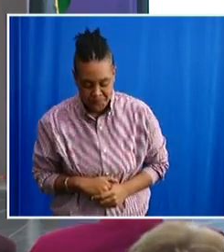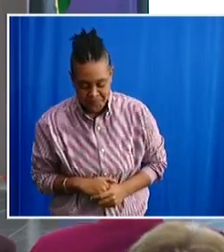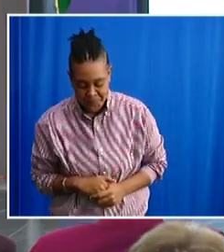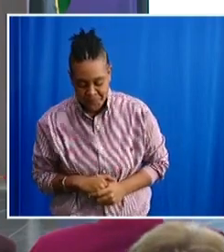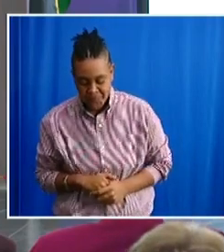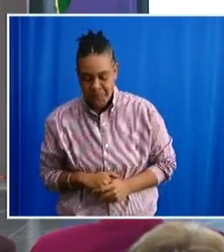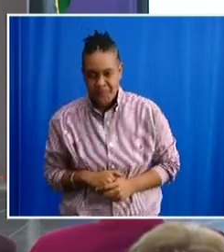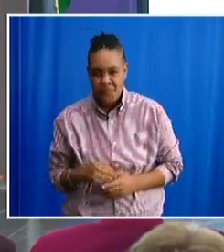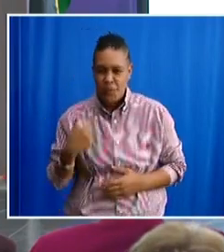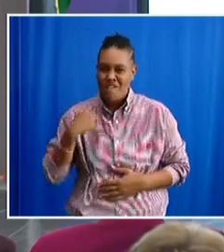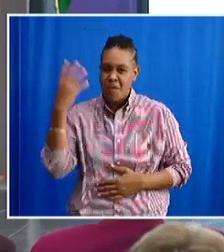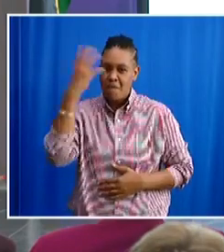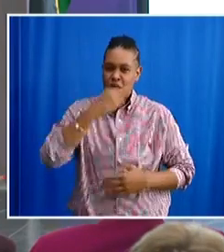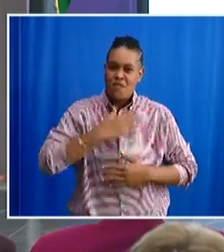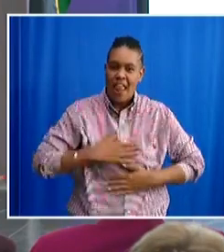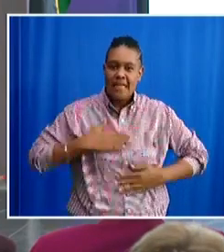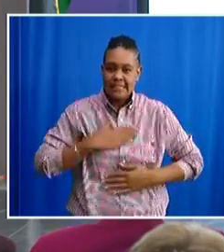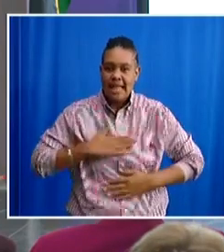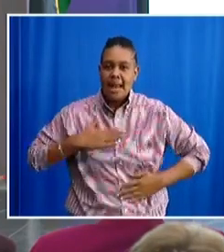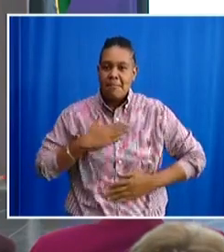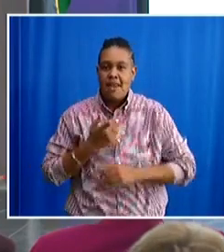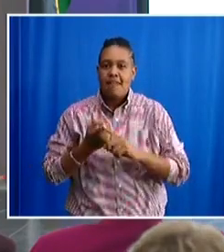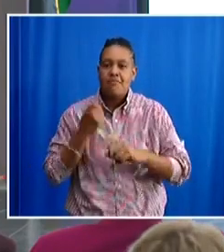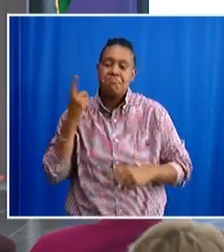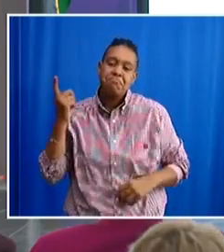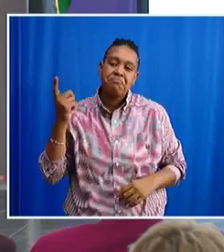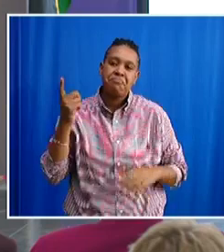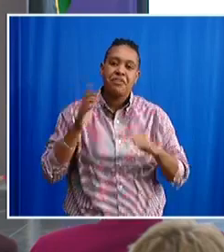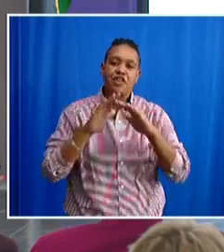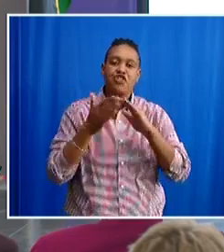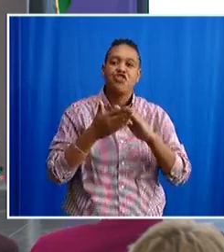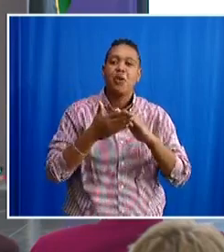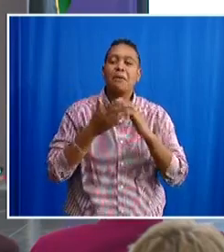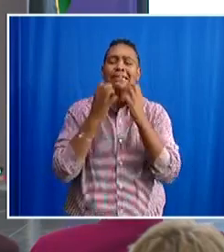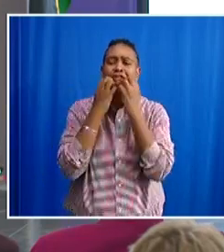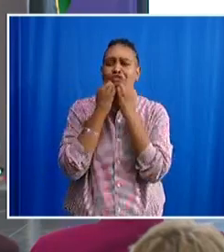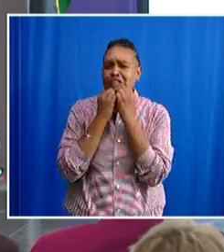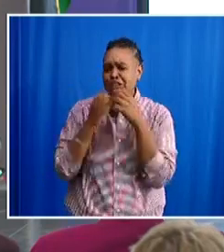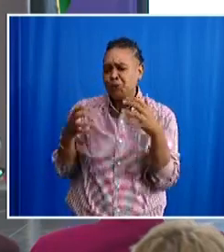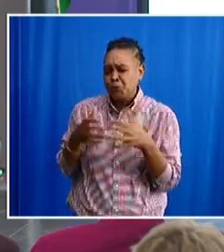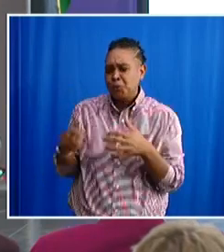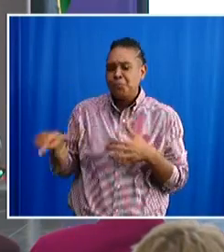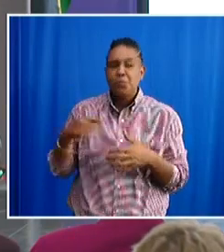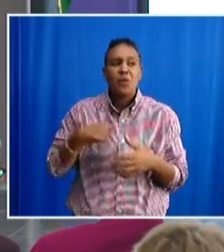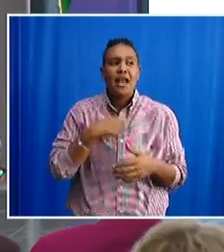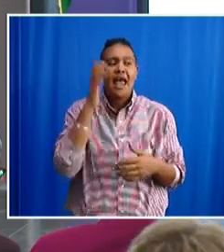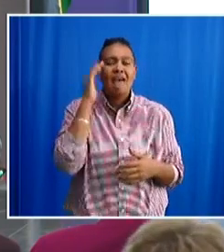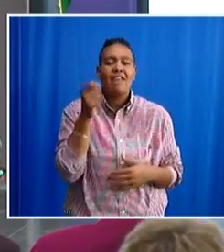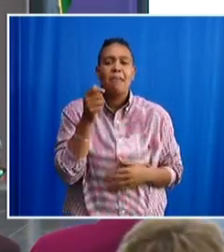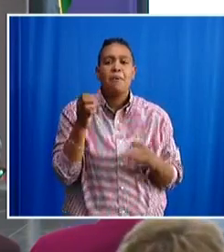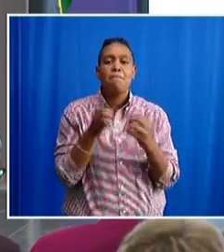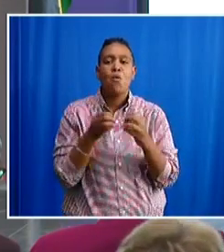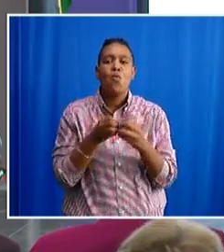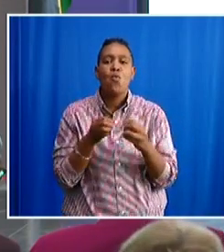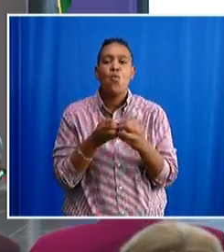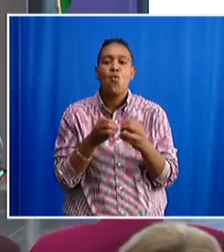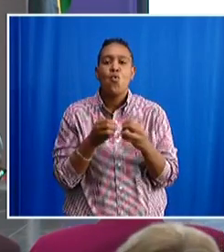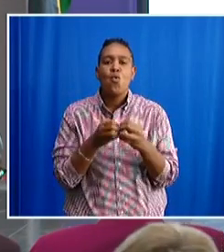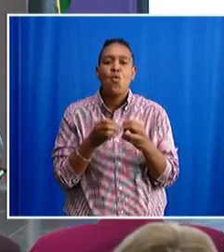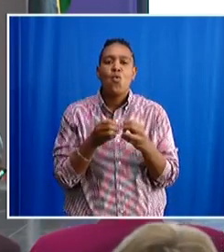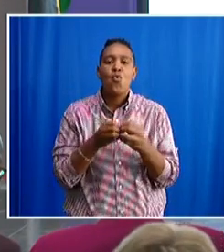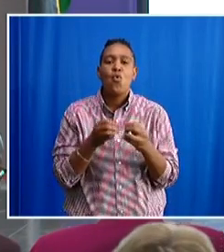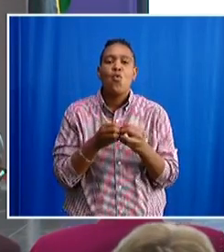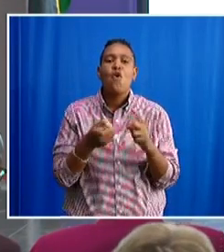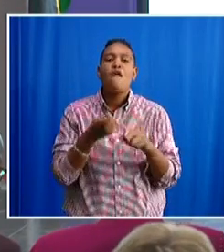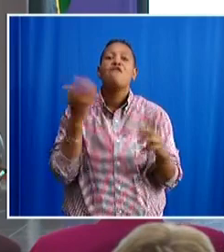we had beautiful entertainment from a Jamaican treasure. We're going to have a little bit more from